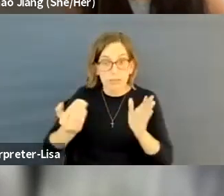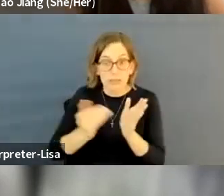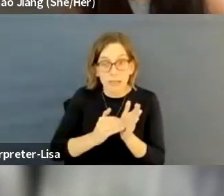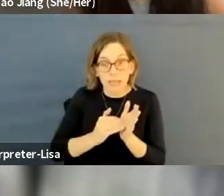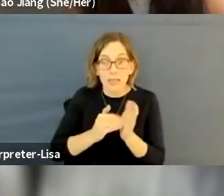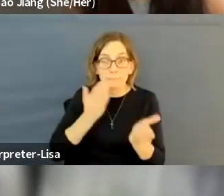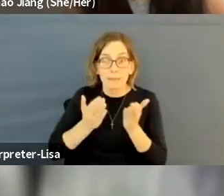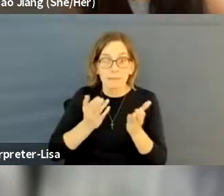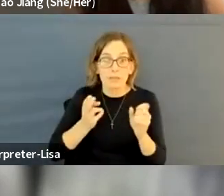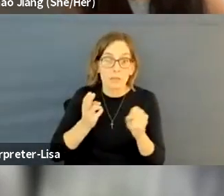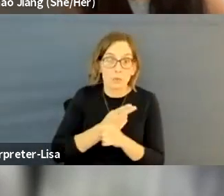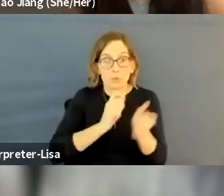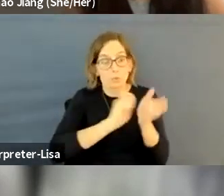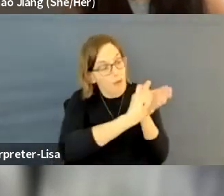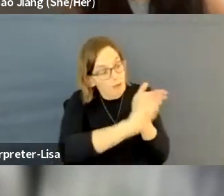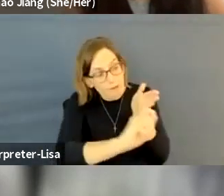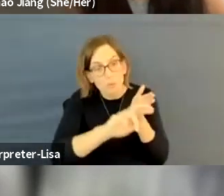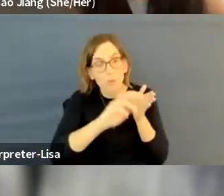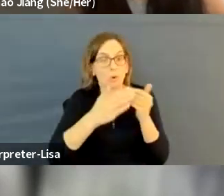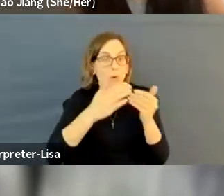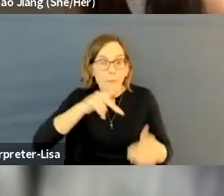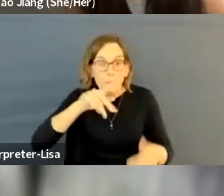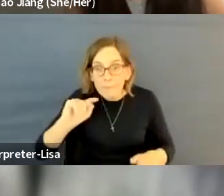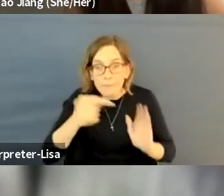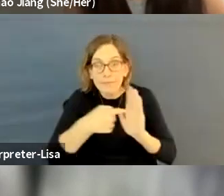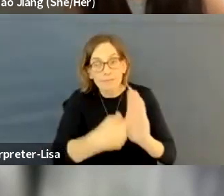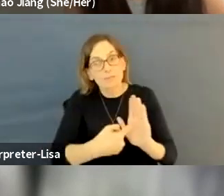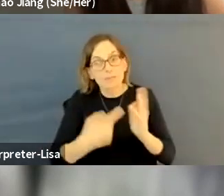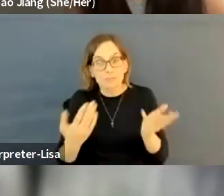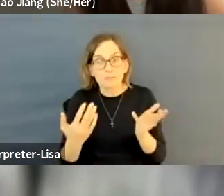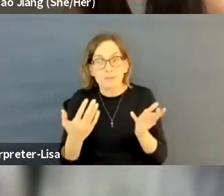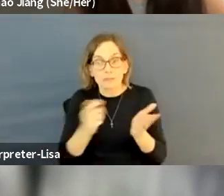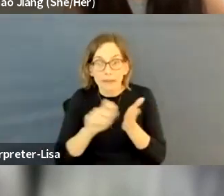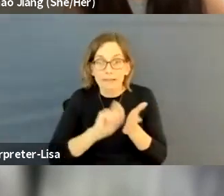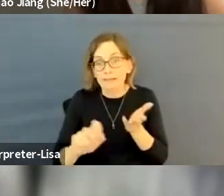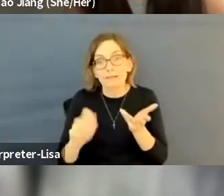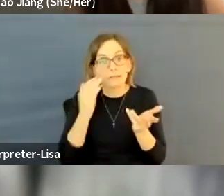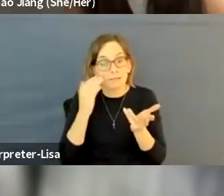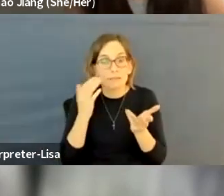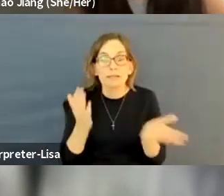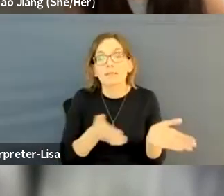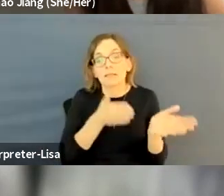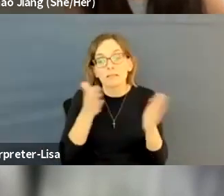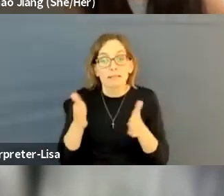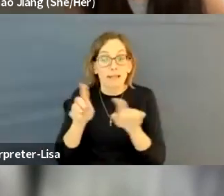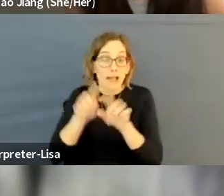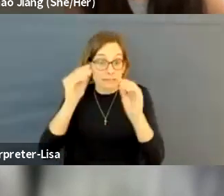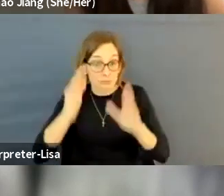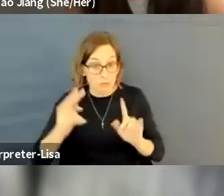I'll use the Blackboard or whatever, PowerPoint or Zoom, the writing. And as an